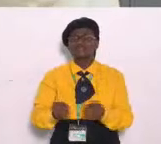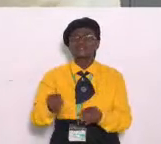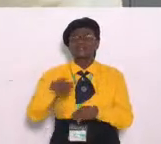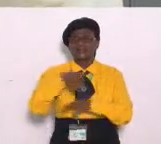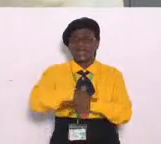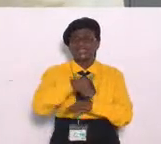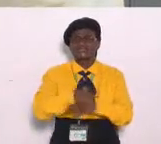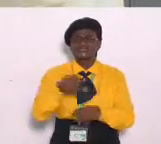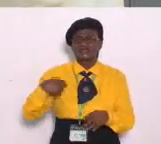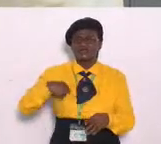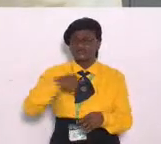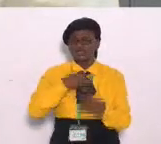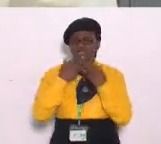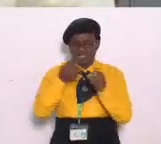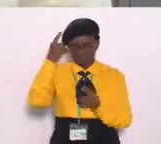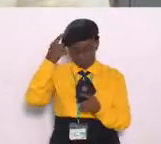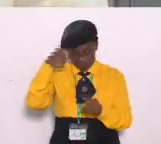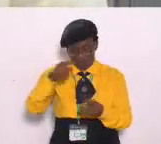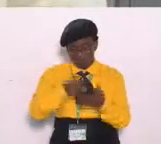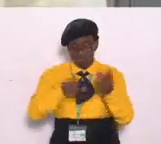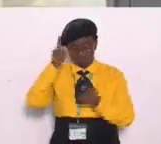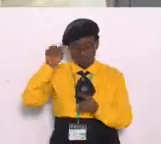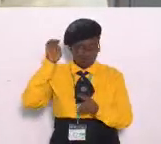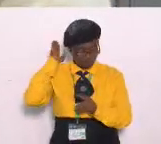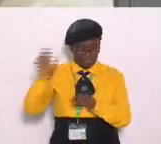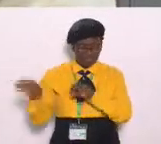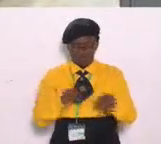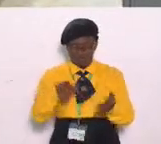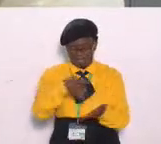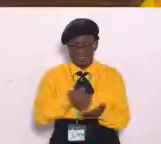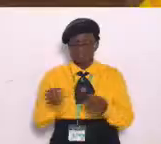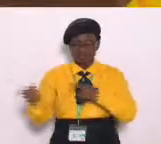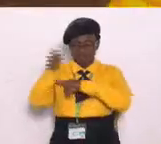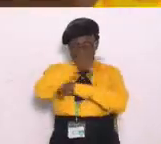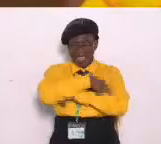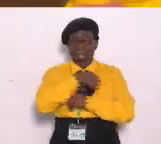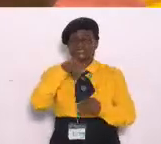tonight. Glory be to your holy name.